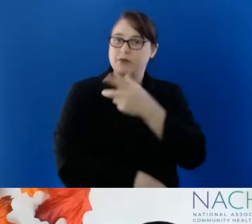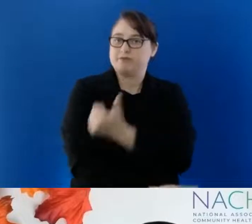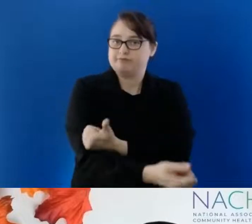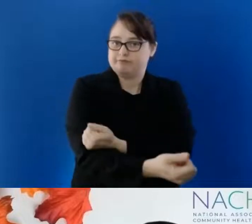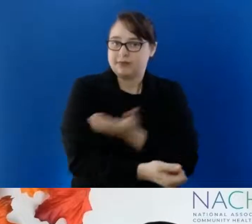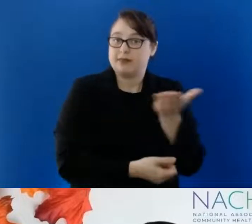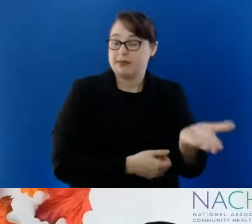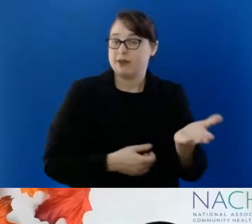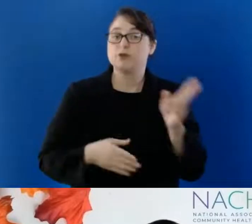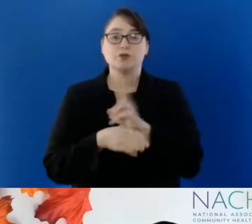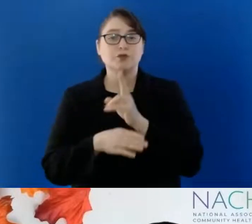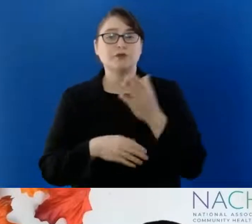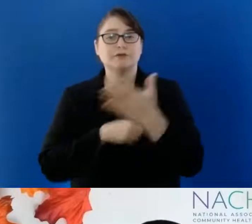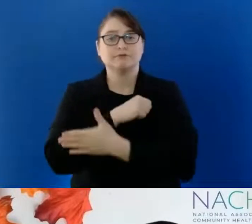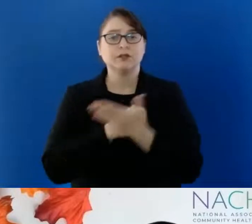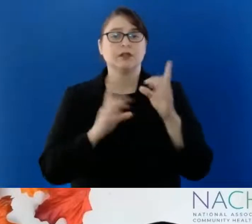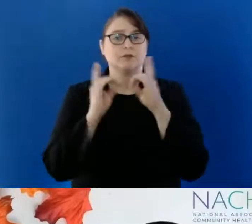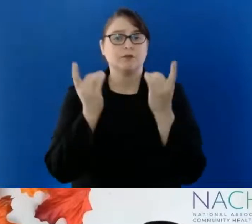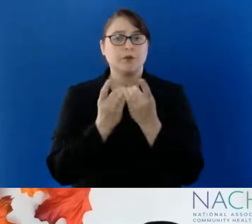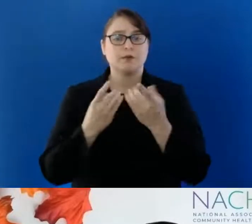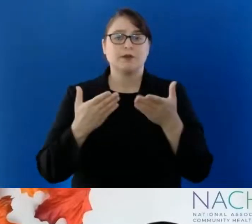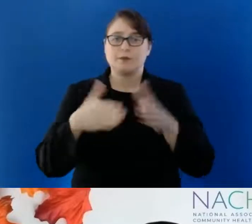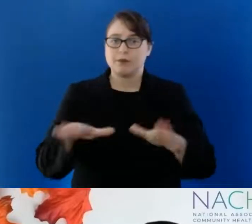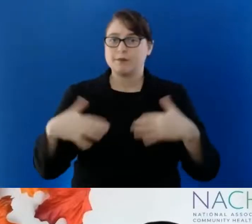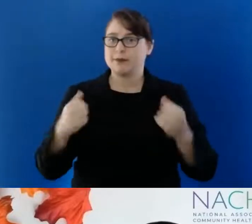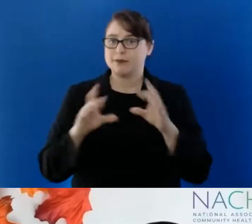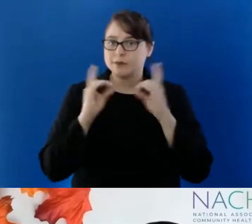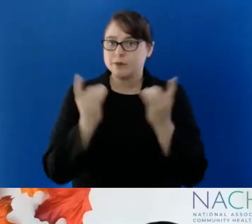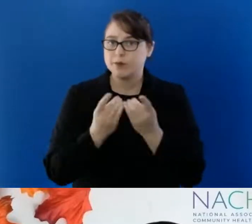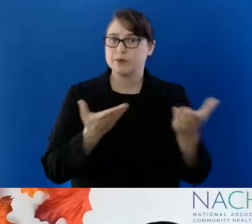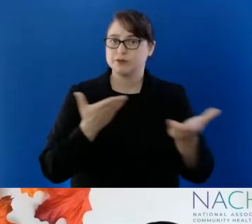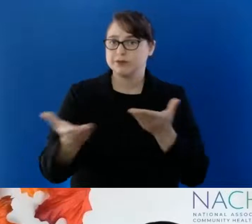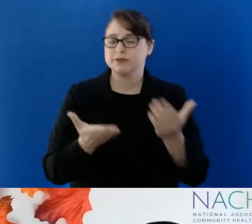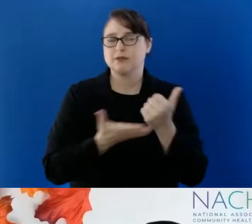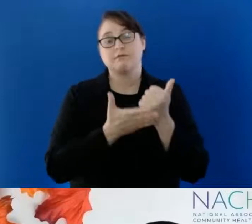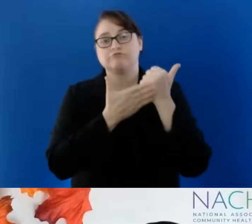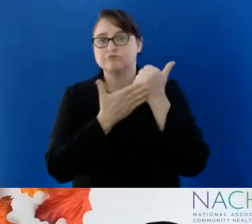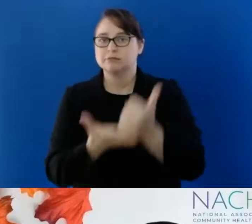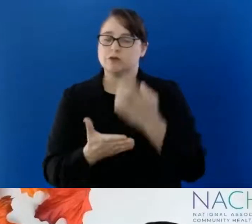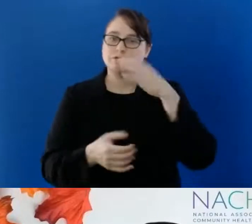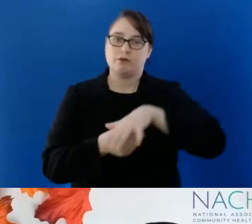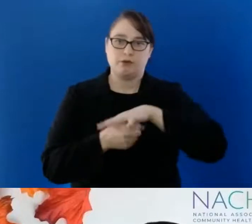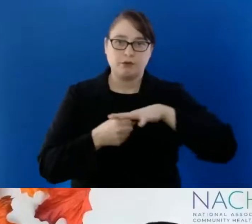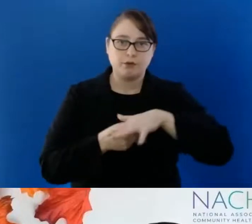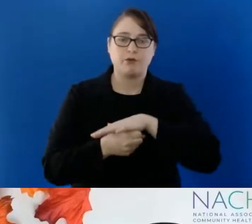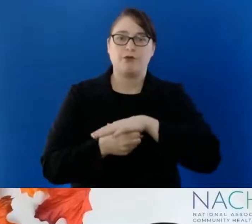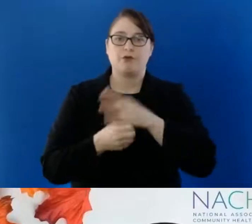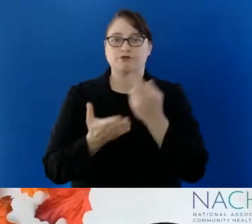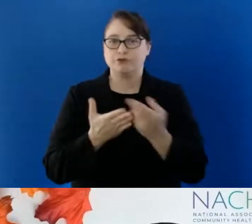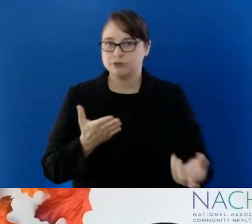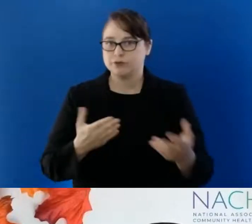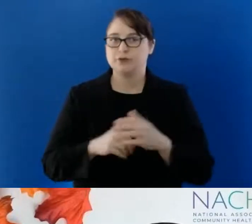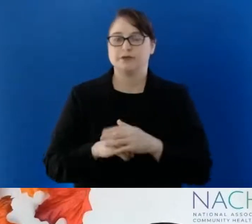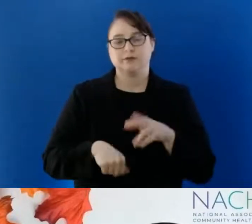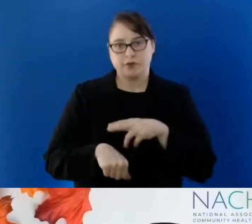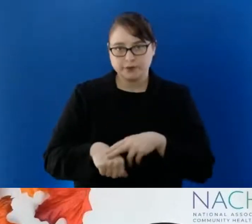your county Department of Health Services or public health department is really helpful in terms of local, resources, of course.